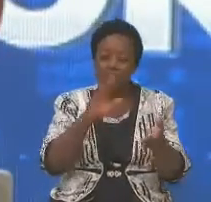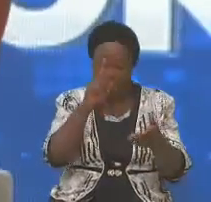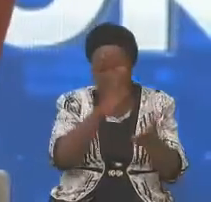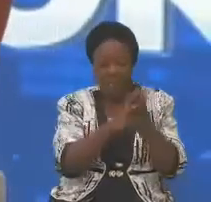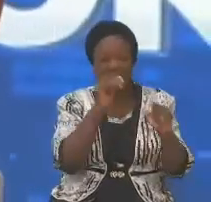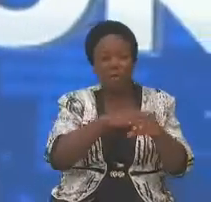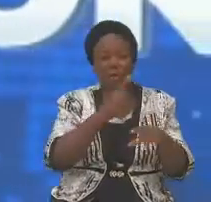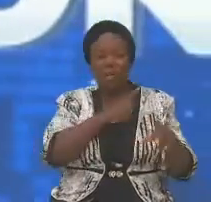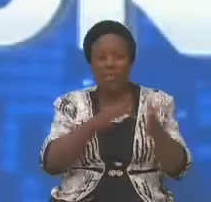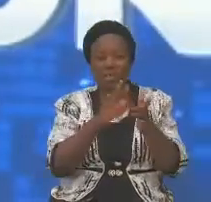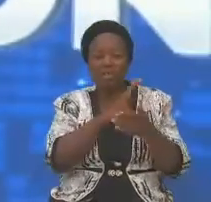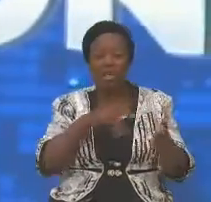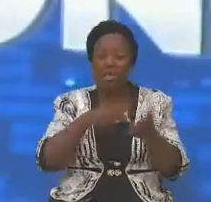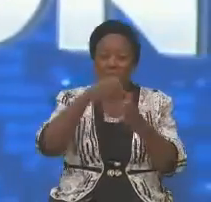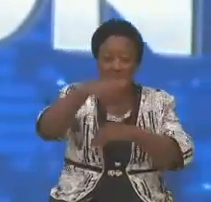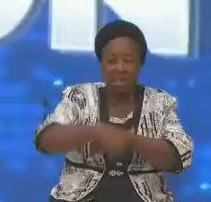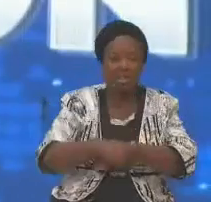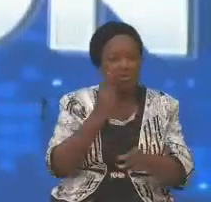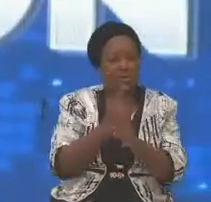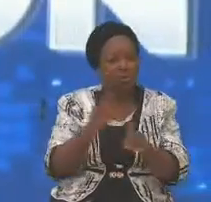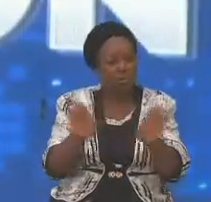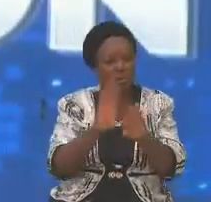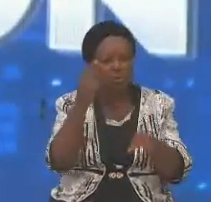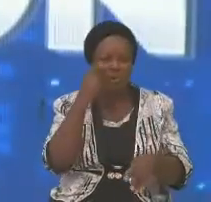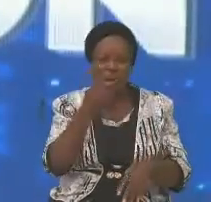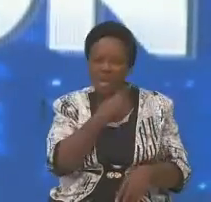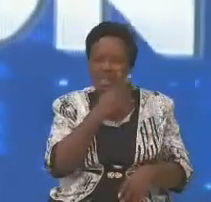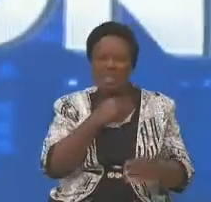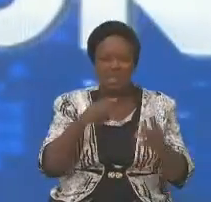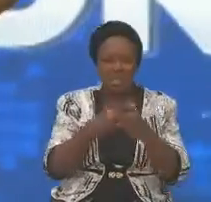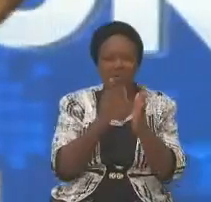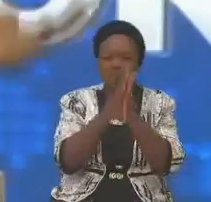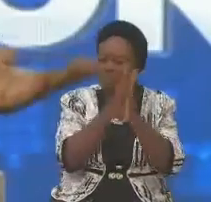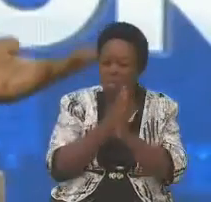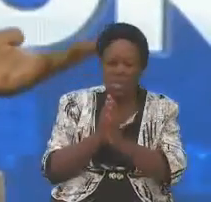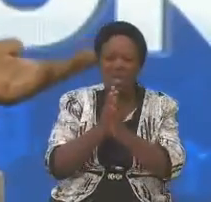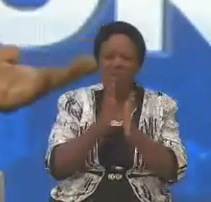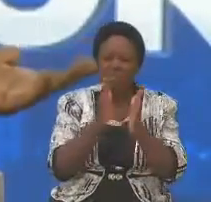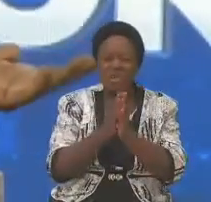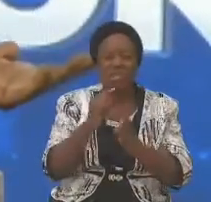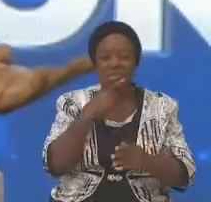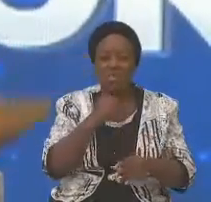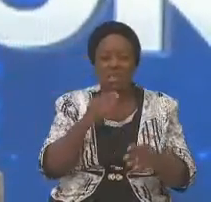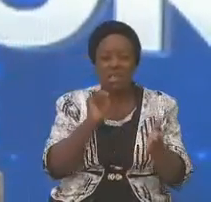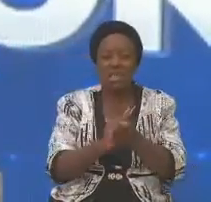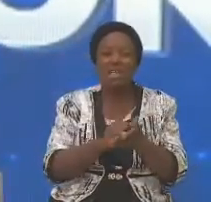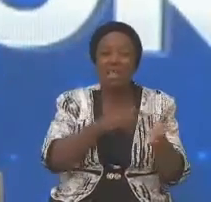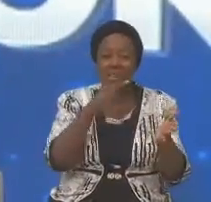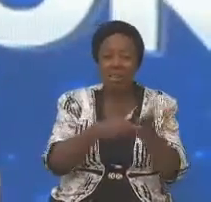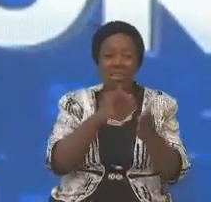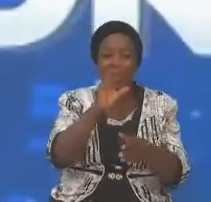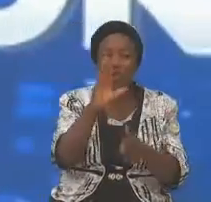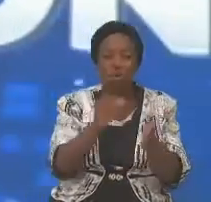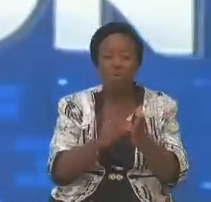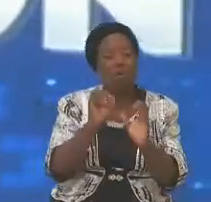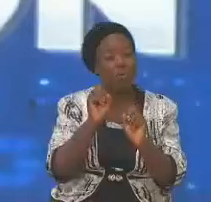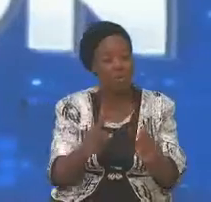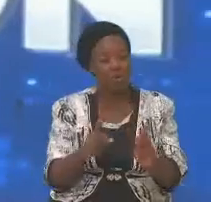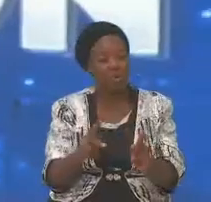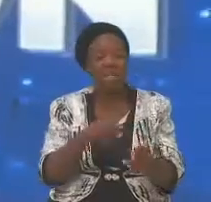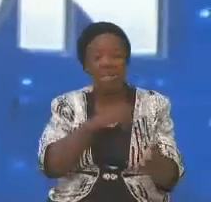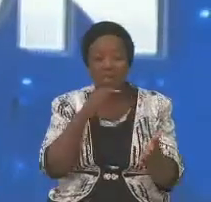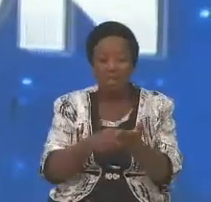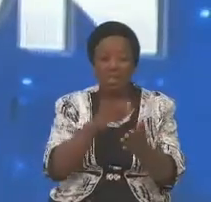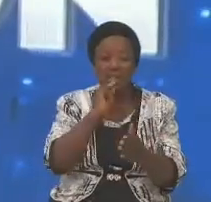to give your life to the Lord Jesus Christ. And you're saying, Lord, here I am, here I am. I know that you are my